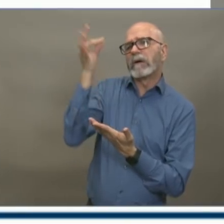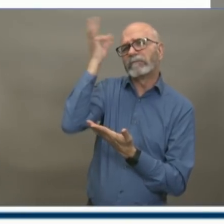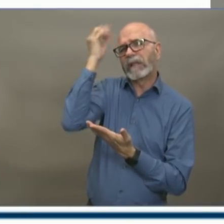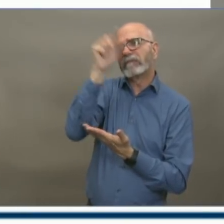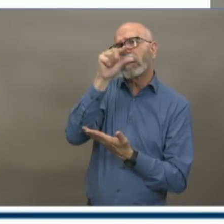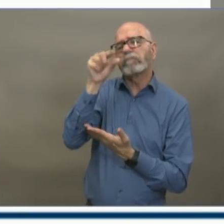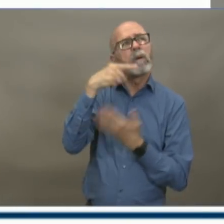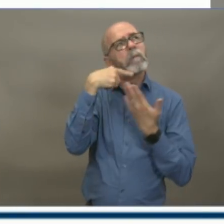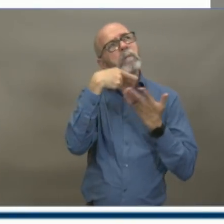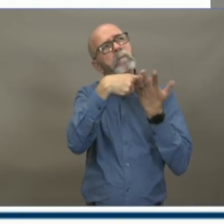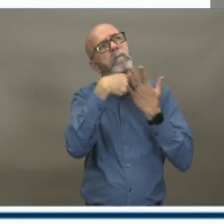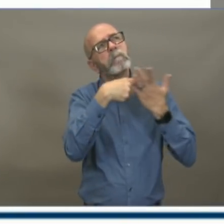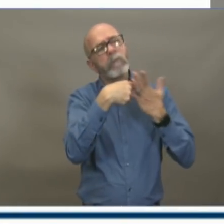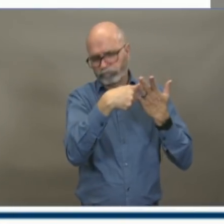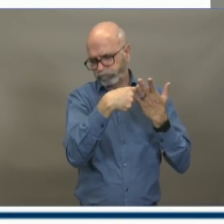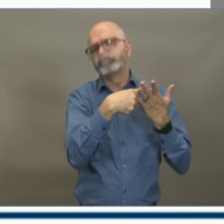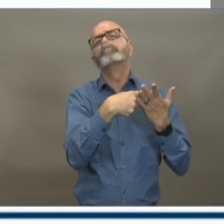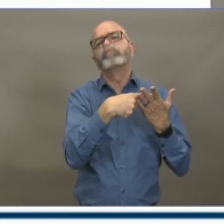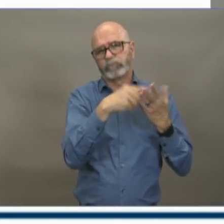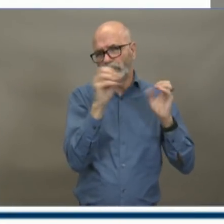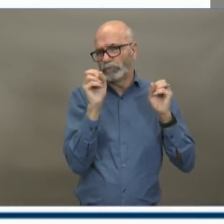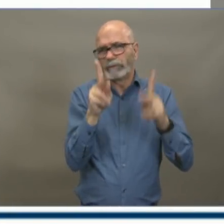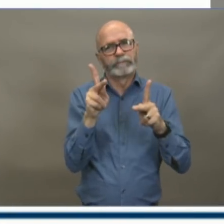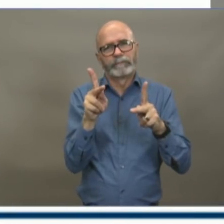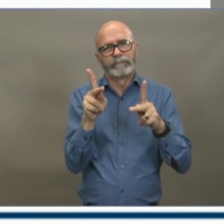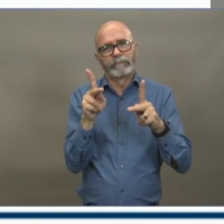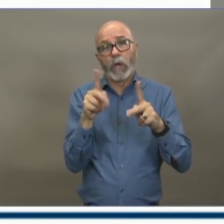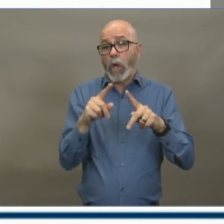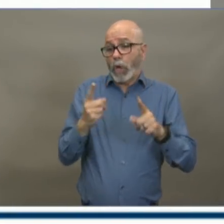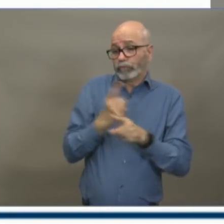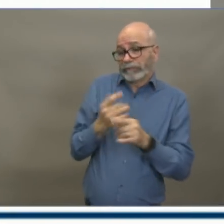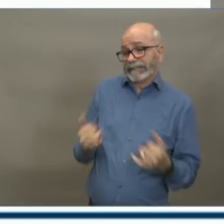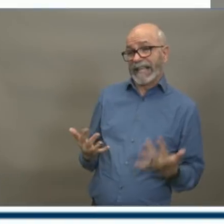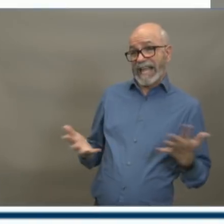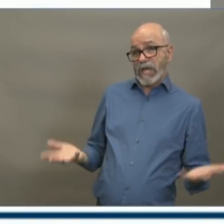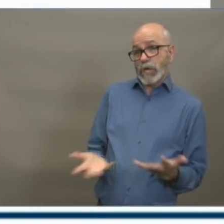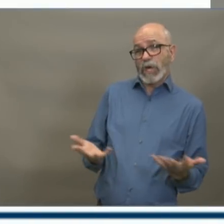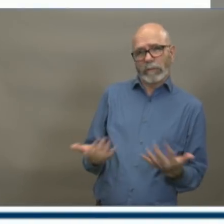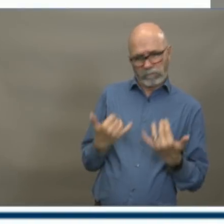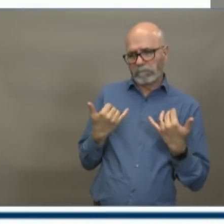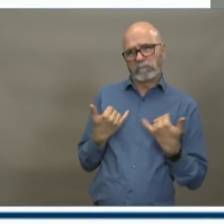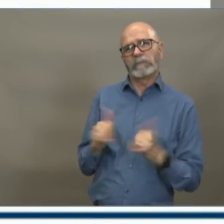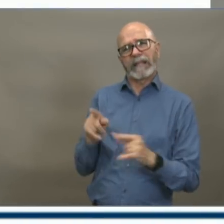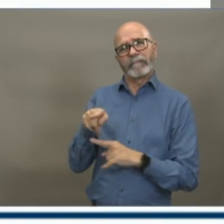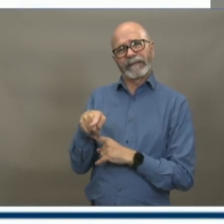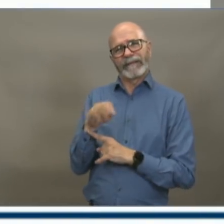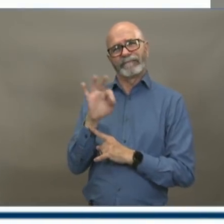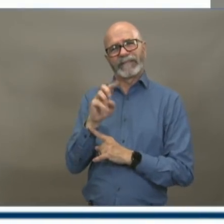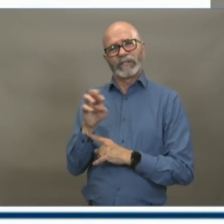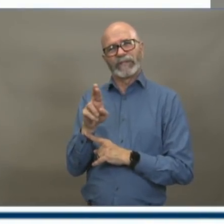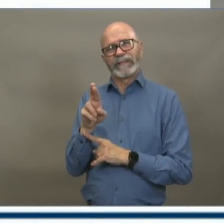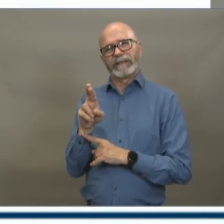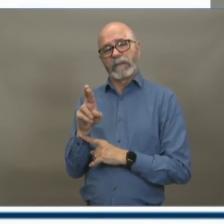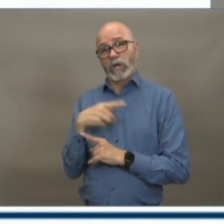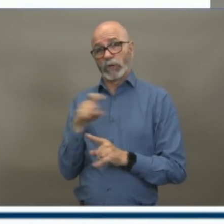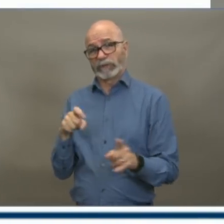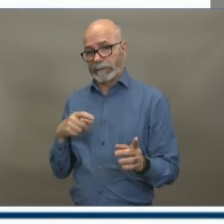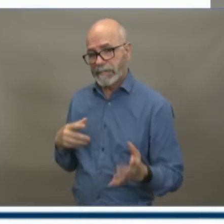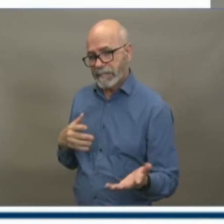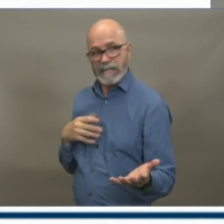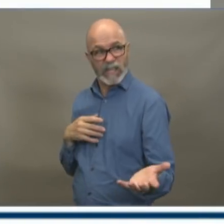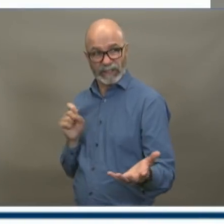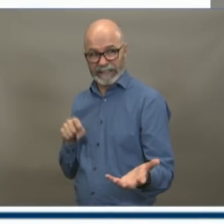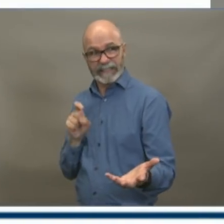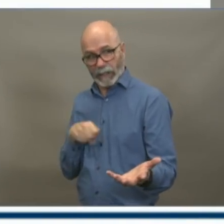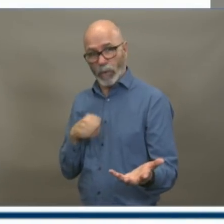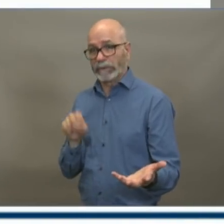what we should be taking from this is that our vaccine supply still remains uncertain and tenuous, and that's something we need